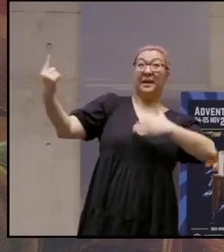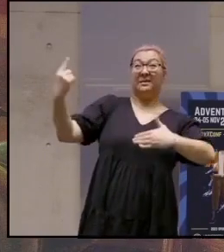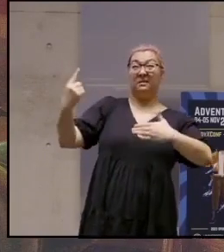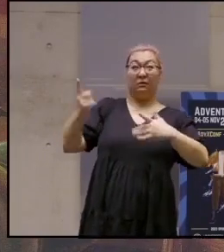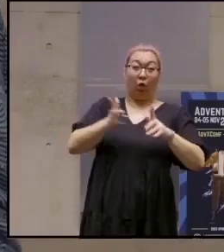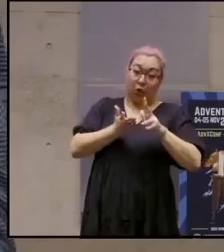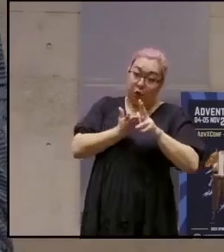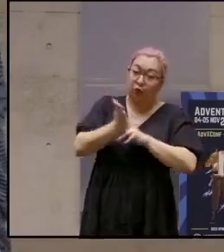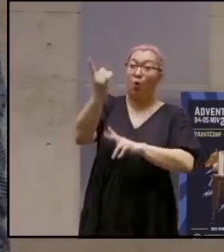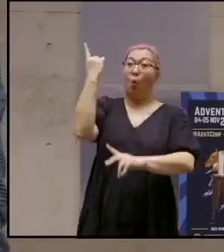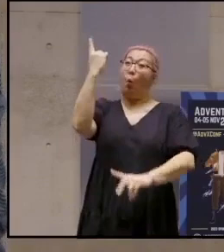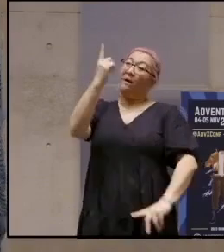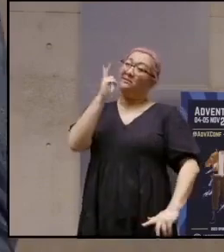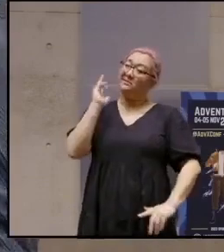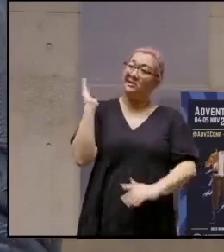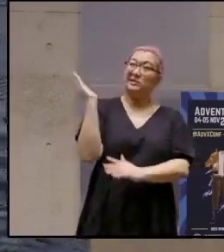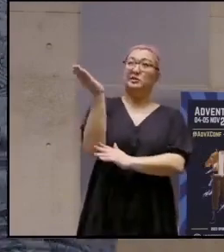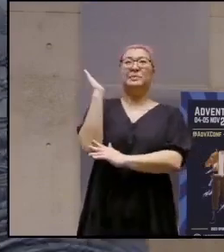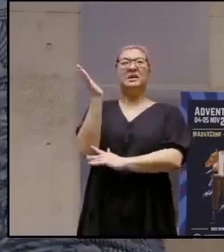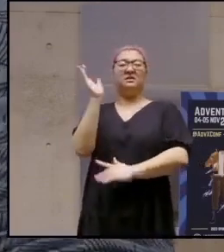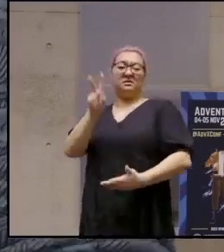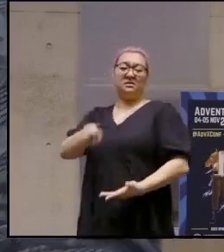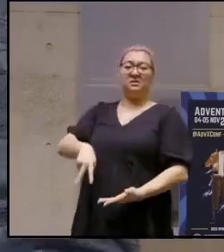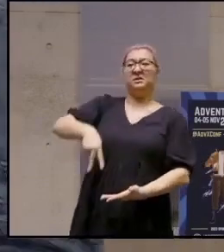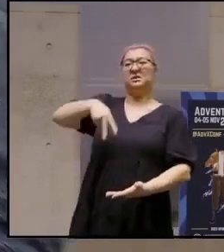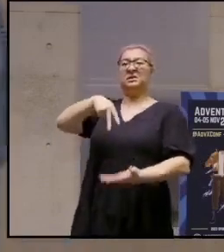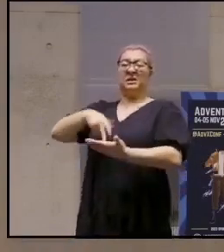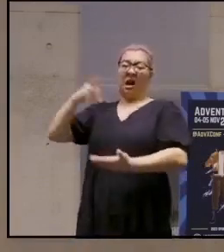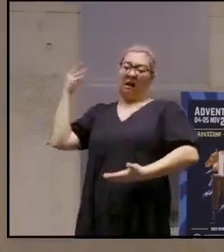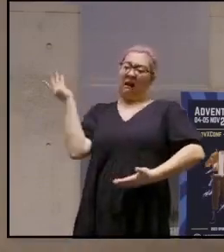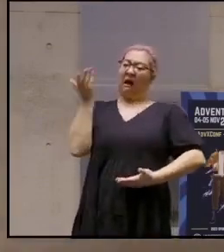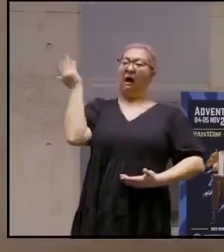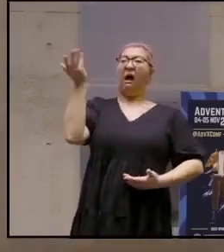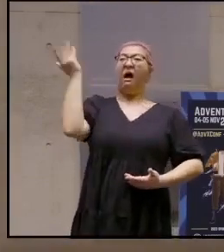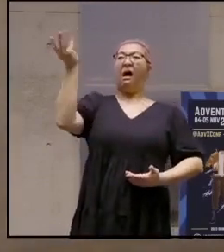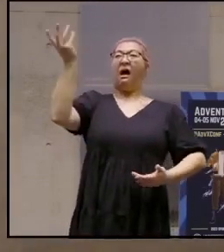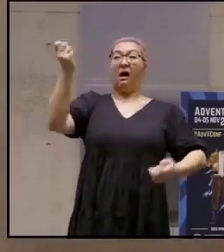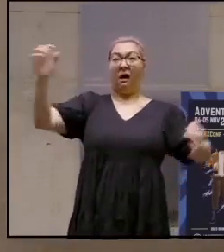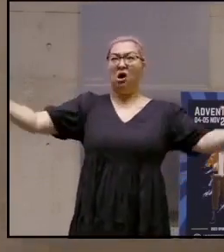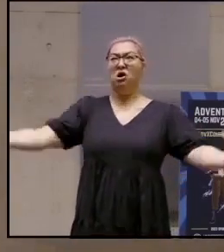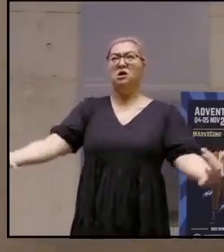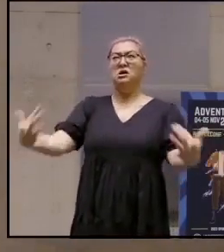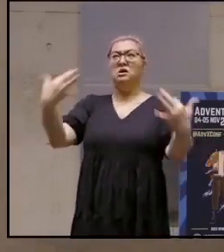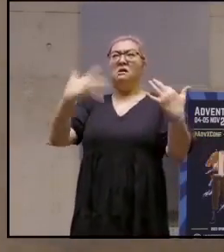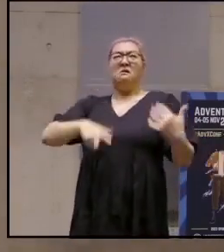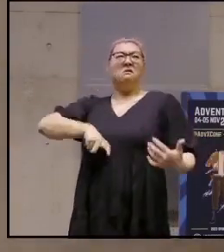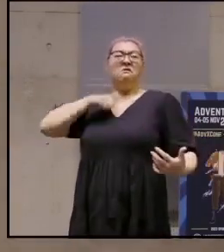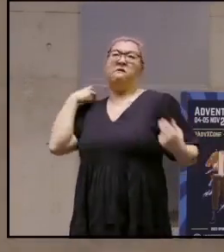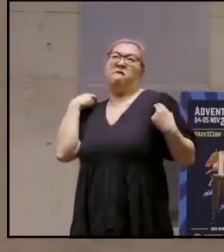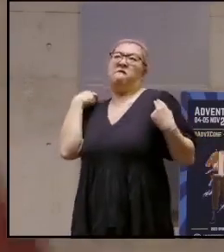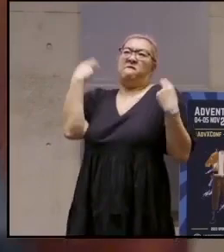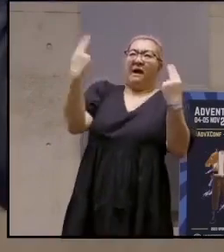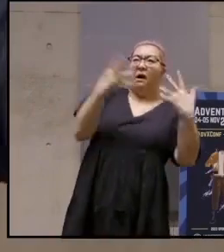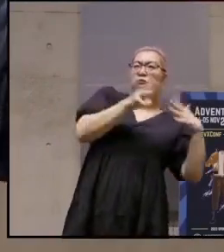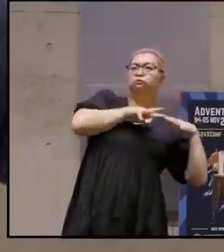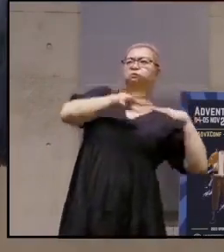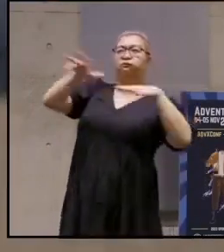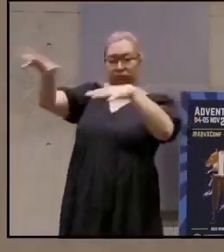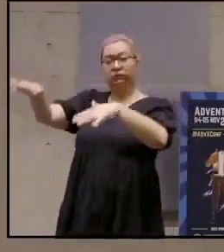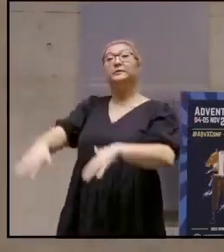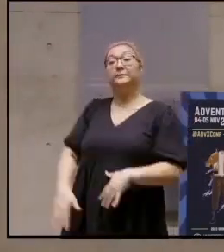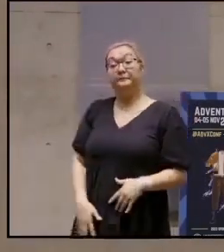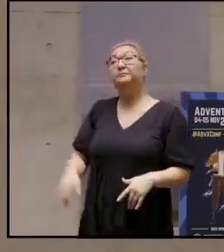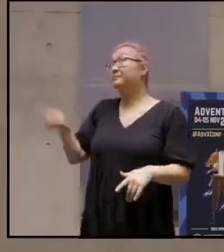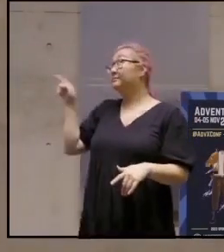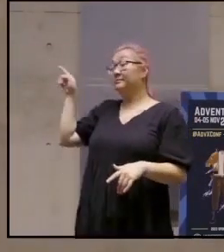Mexican history. And he is a person who is sanctified today as the father of Mexico. Speak to any of your Mexican friends, and they will speak to